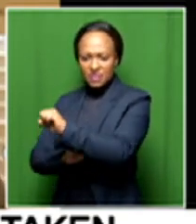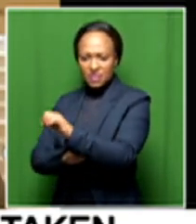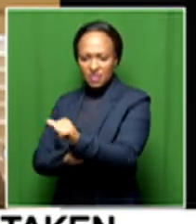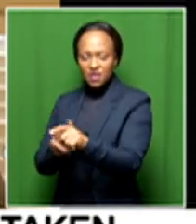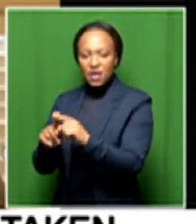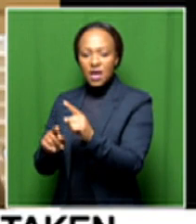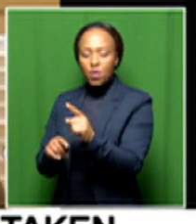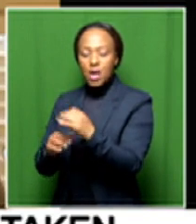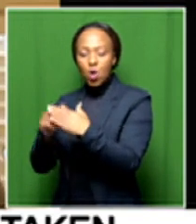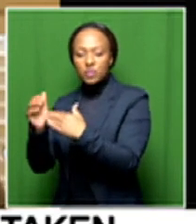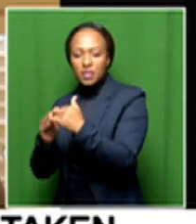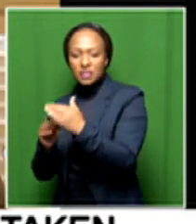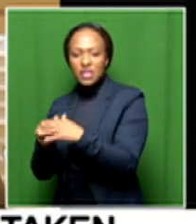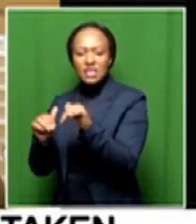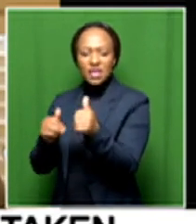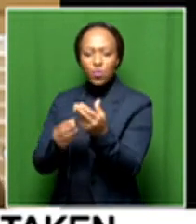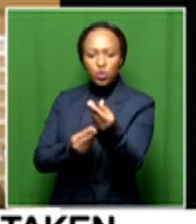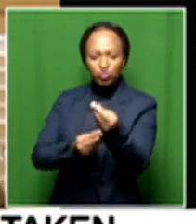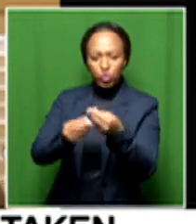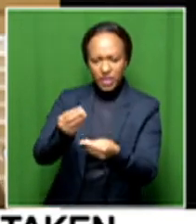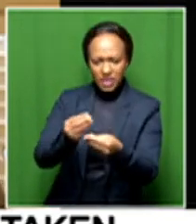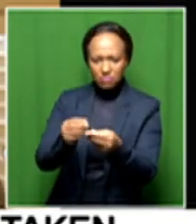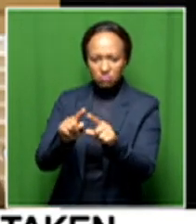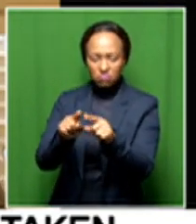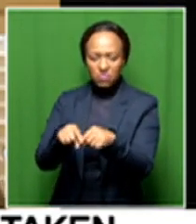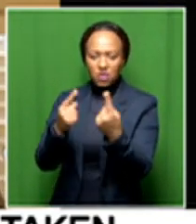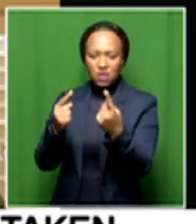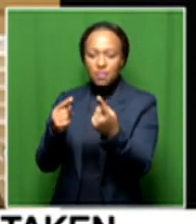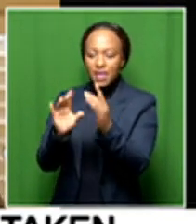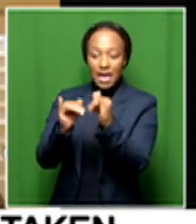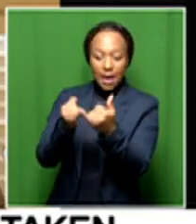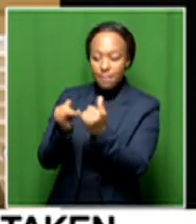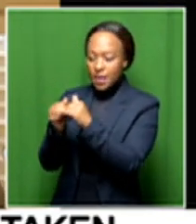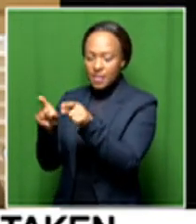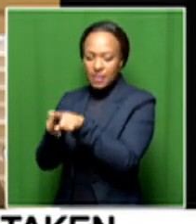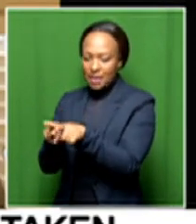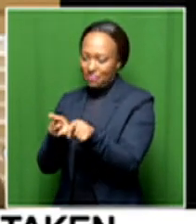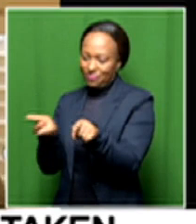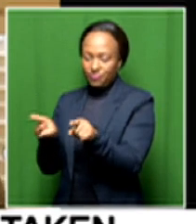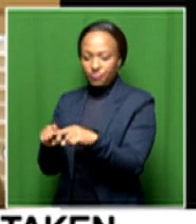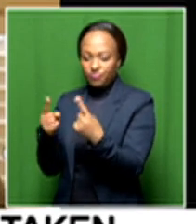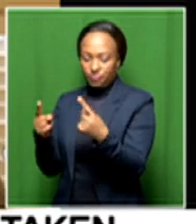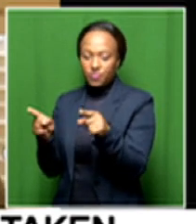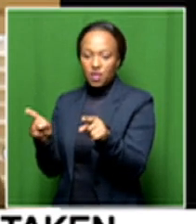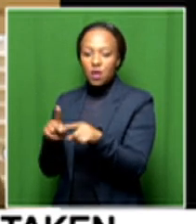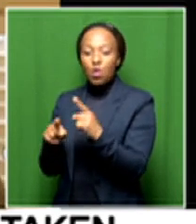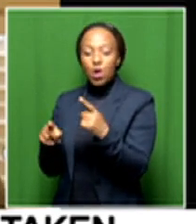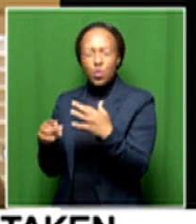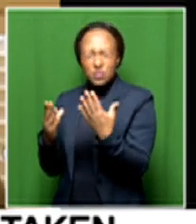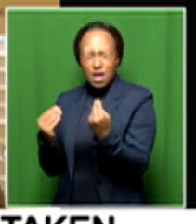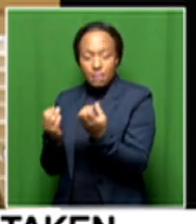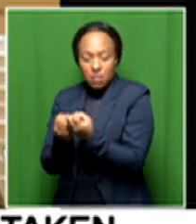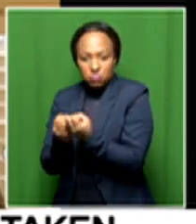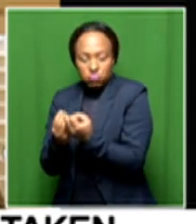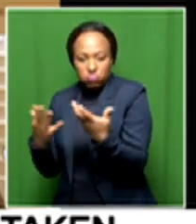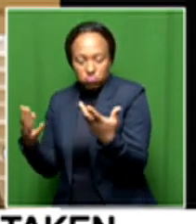one is a construction. So it's not in terms of now the same kind of company. But when we're inputting, because we're working on big numbers, if